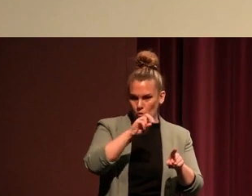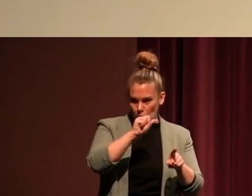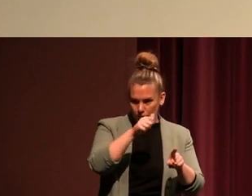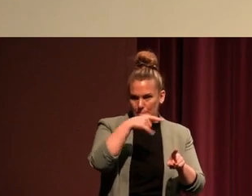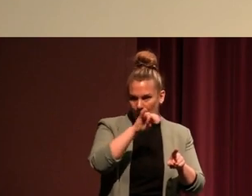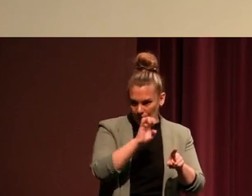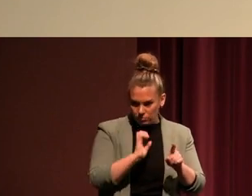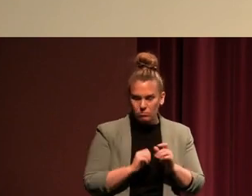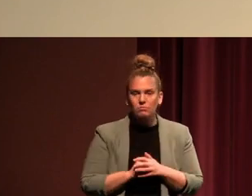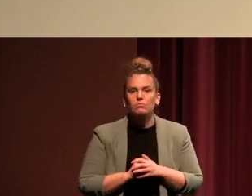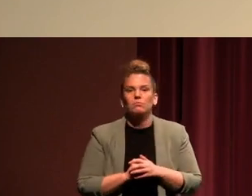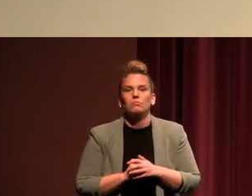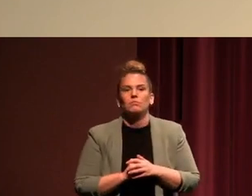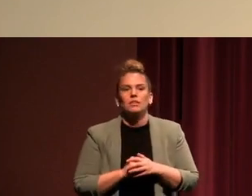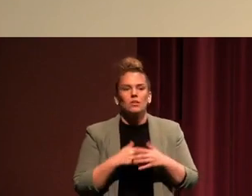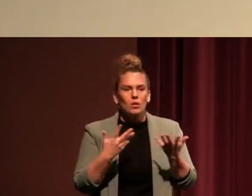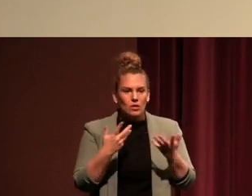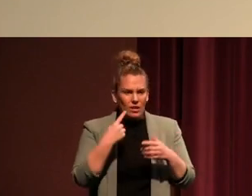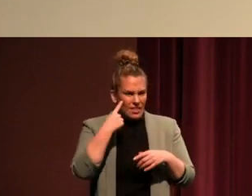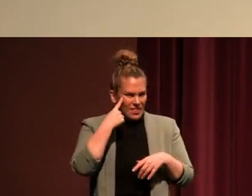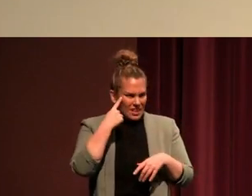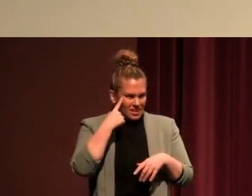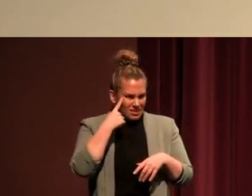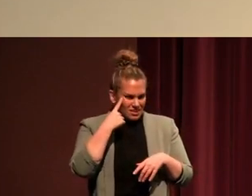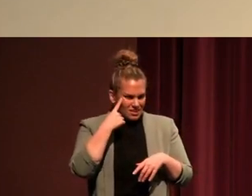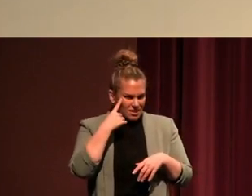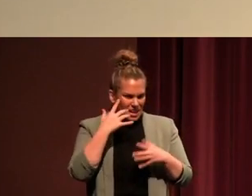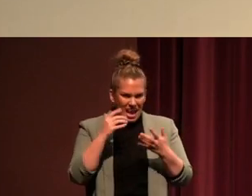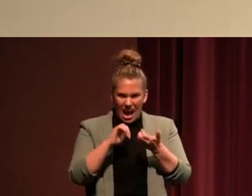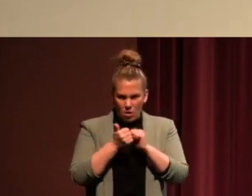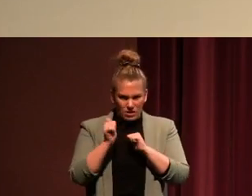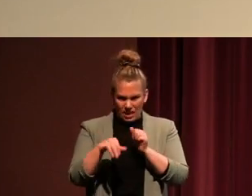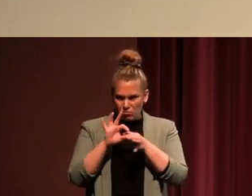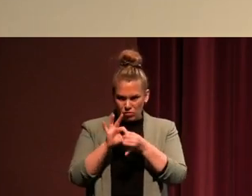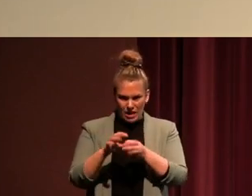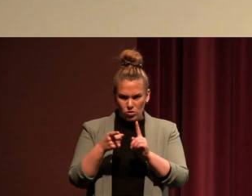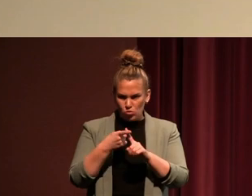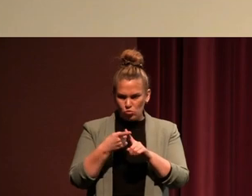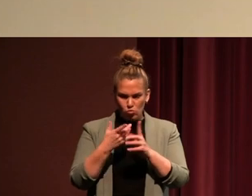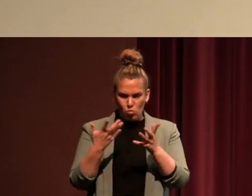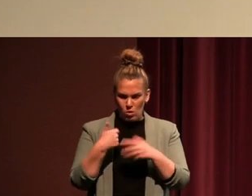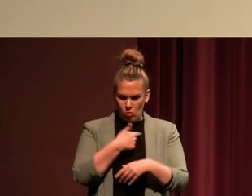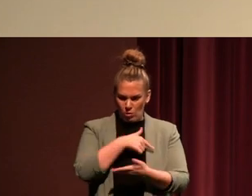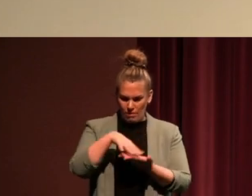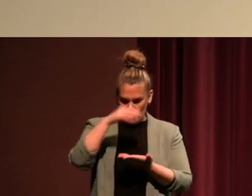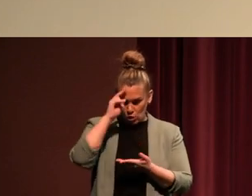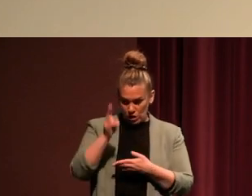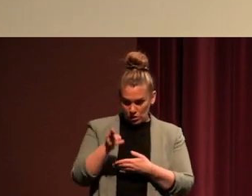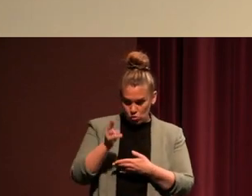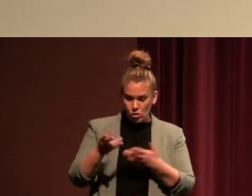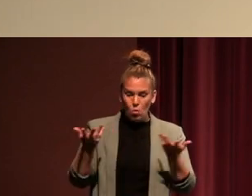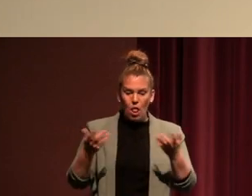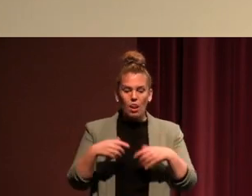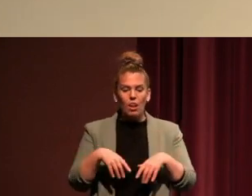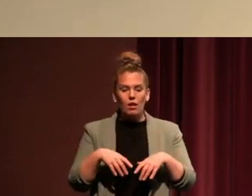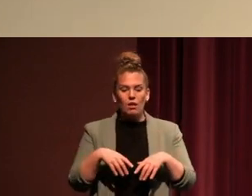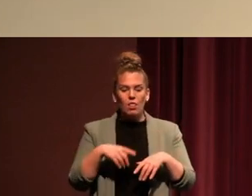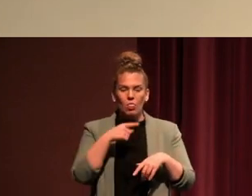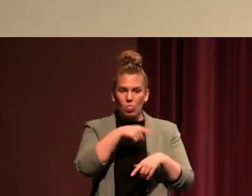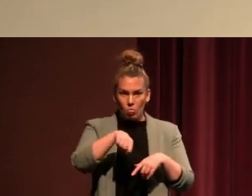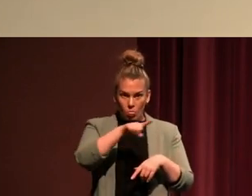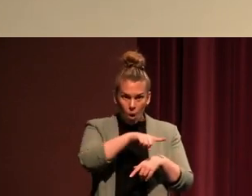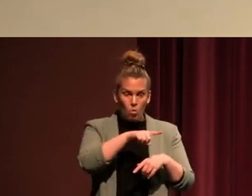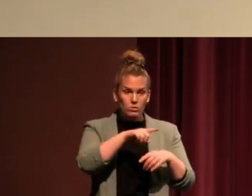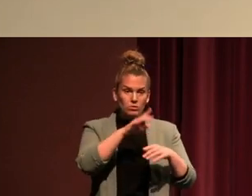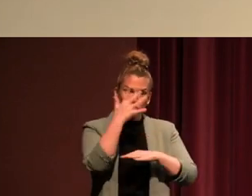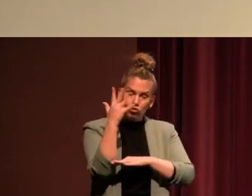should we, you know, return stands to historical conditions? And I think the biggest and most important answer is because those are the conditions that are better adapted to